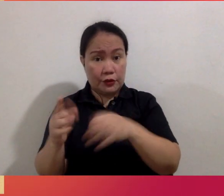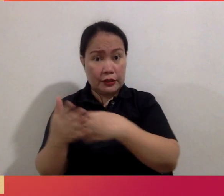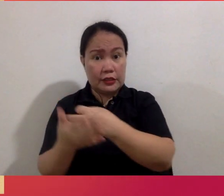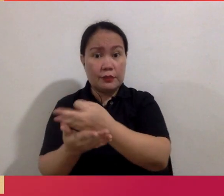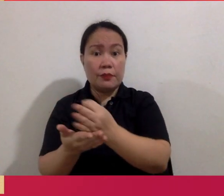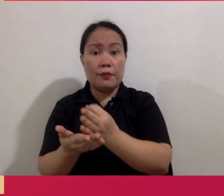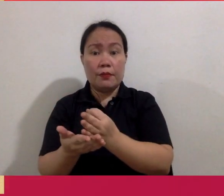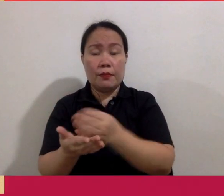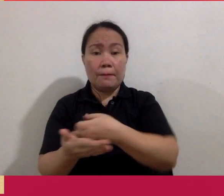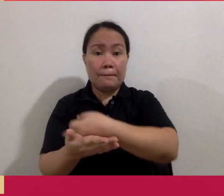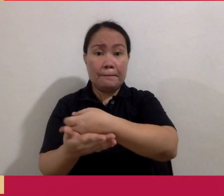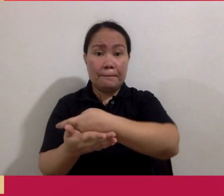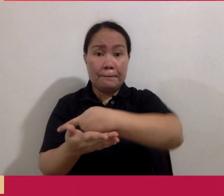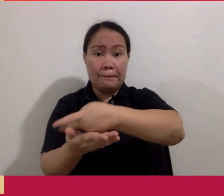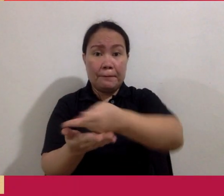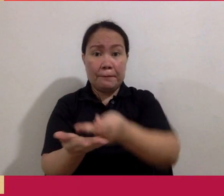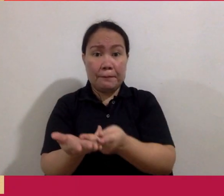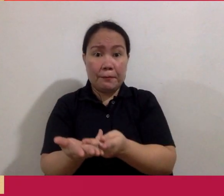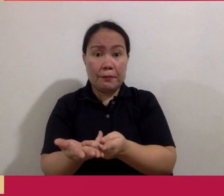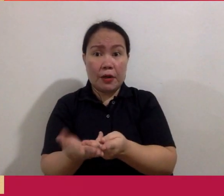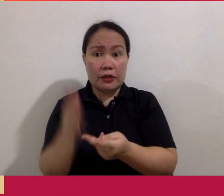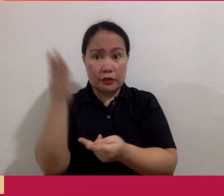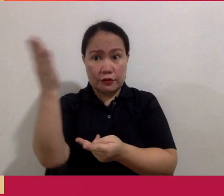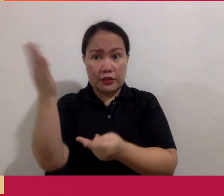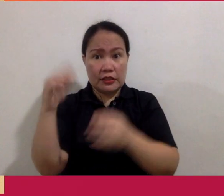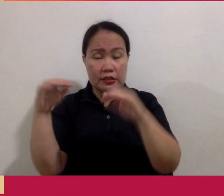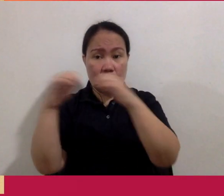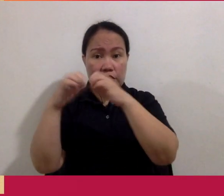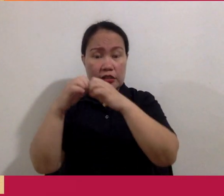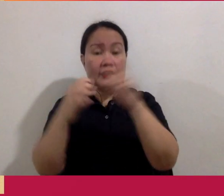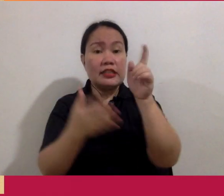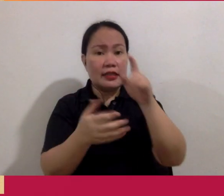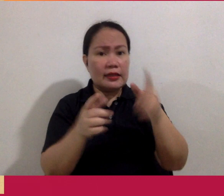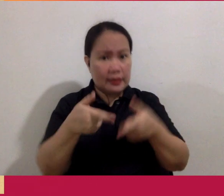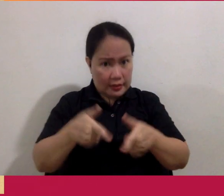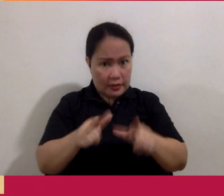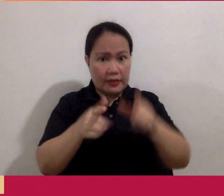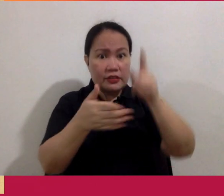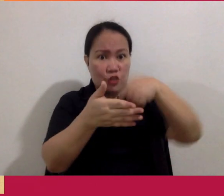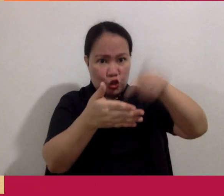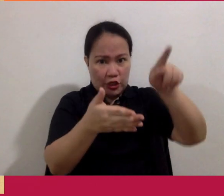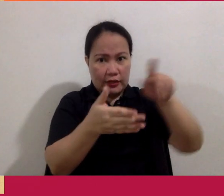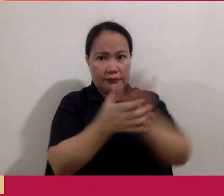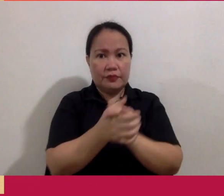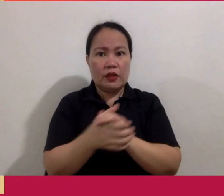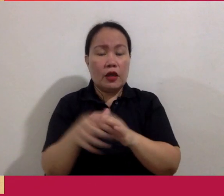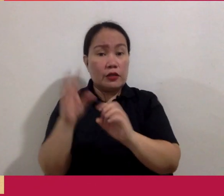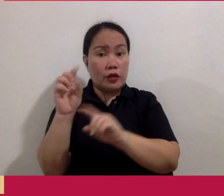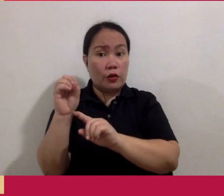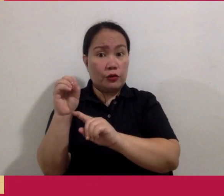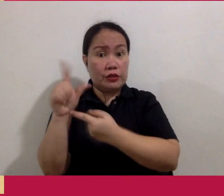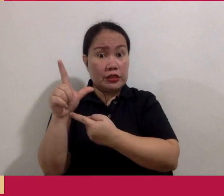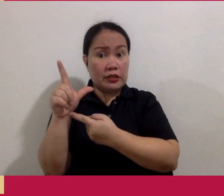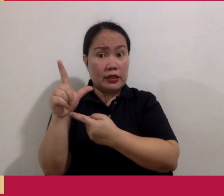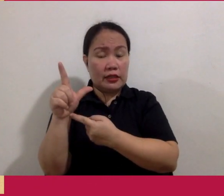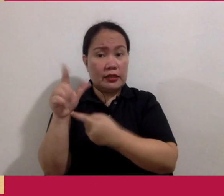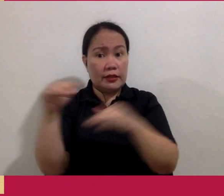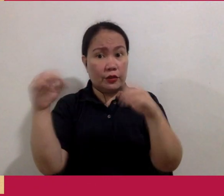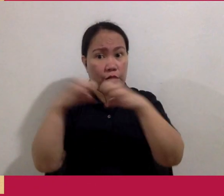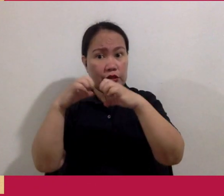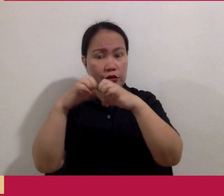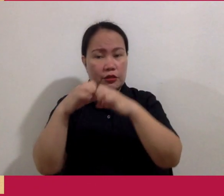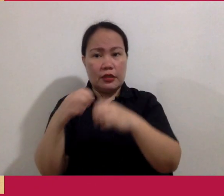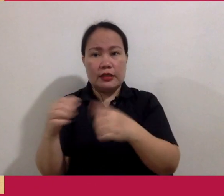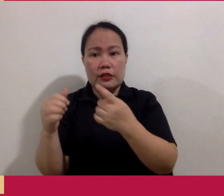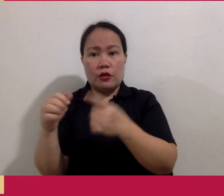a part of this equation, i-check natin using the original equation. So, this is the original